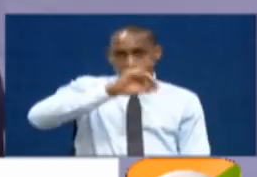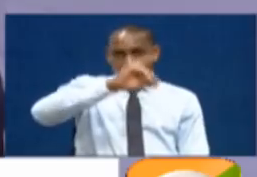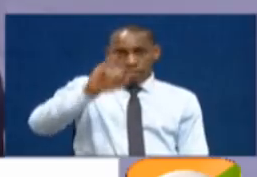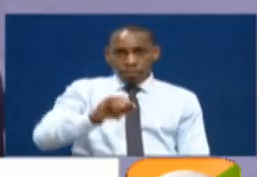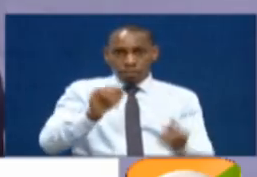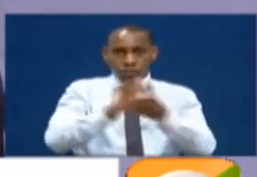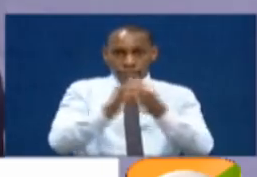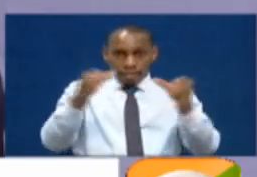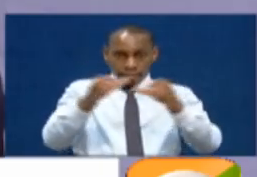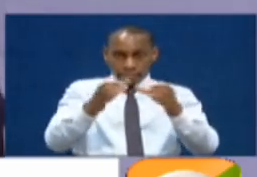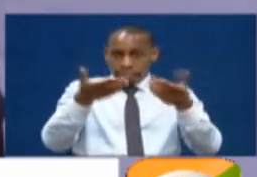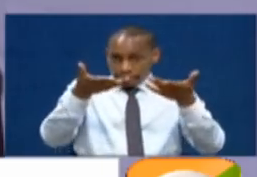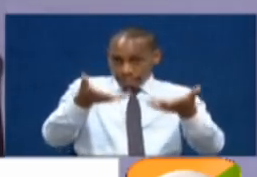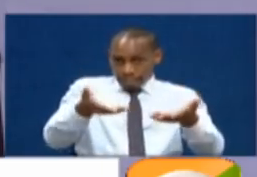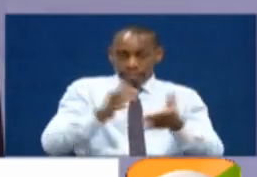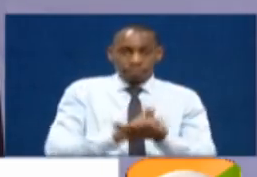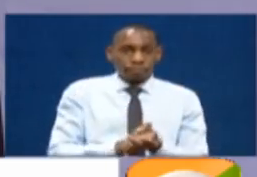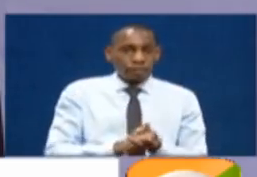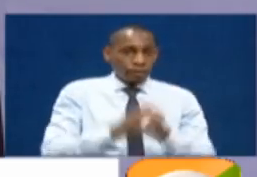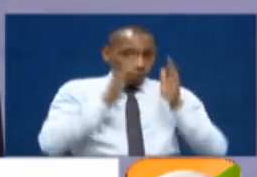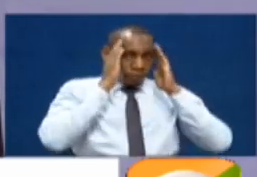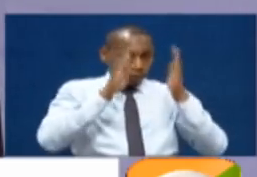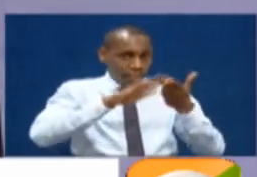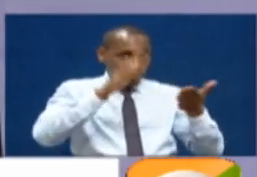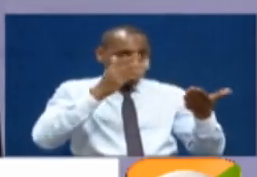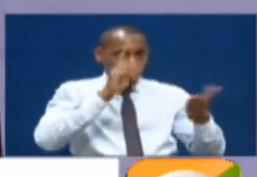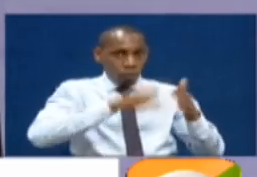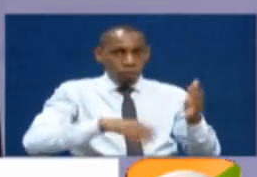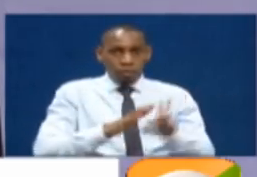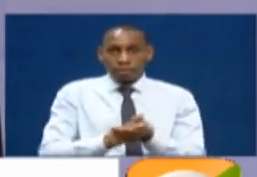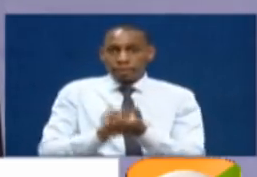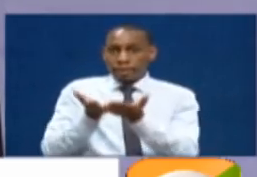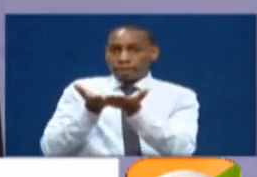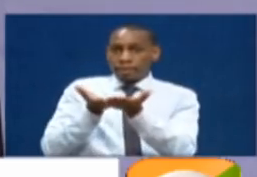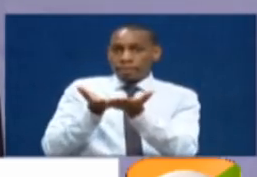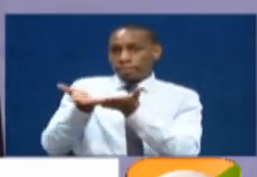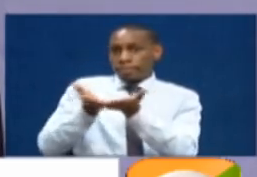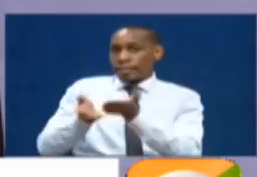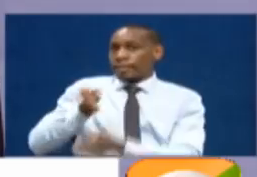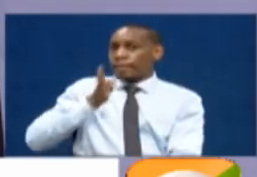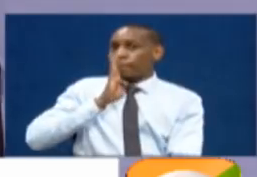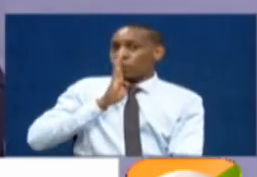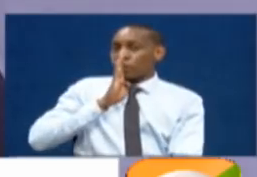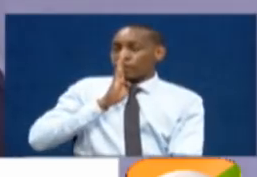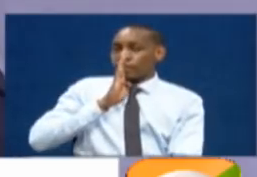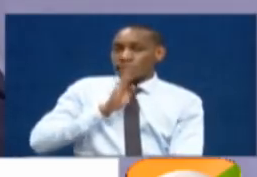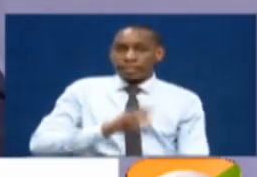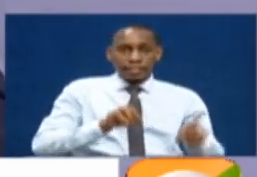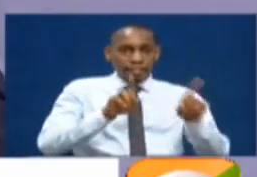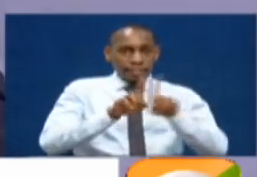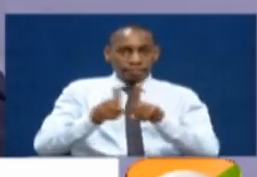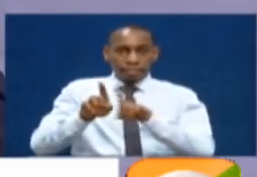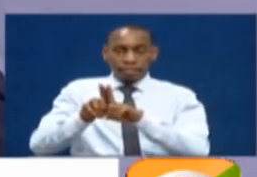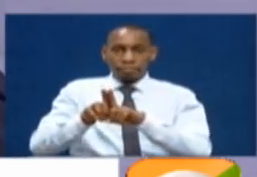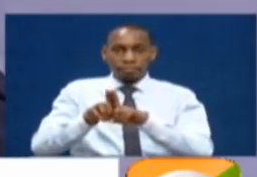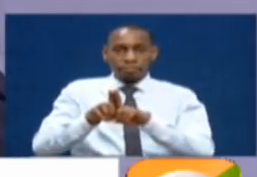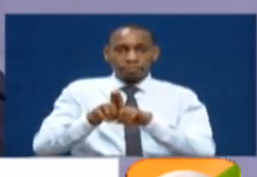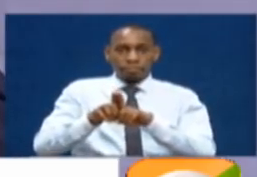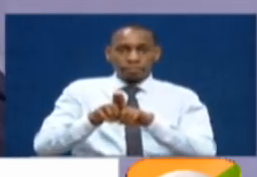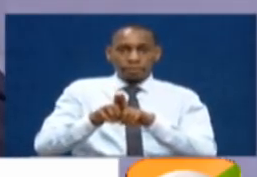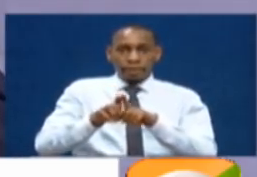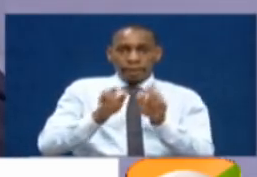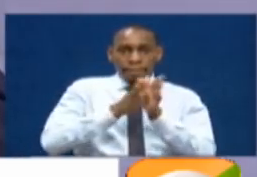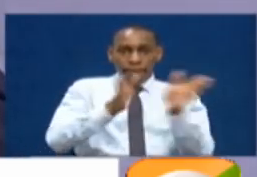place, went more for commercial borrowing. And this is where the leaps and bounds in our public